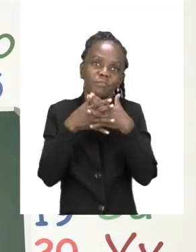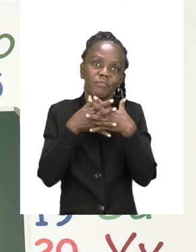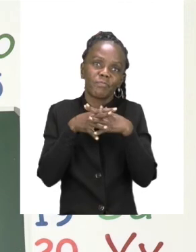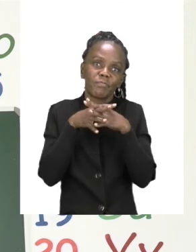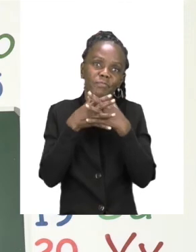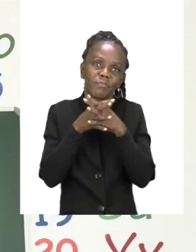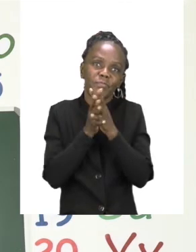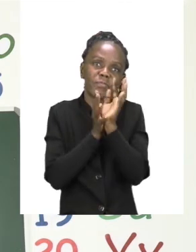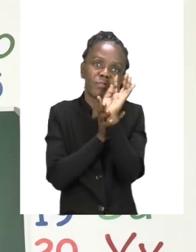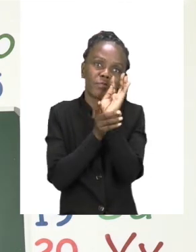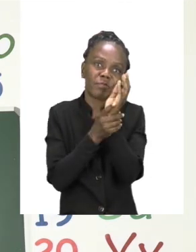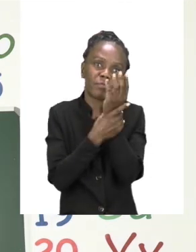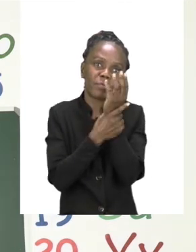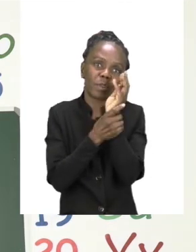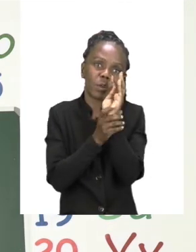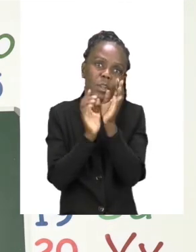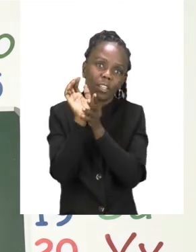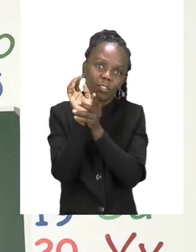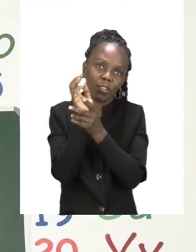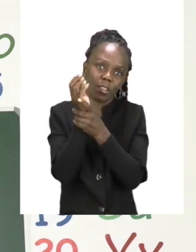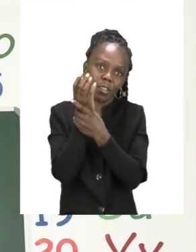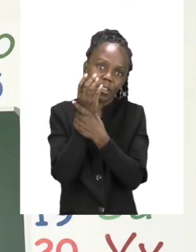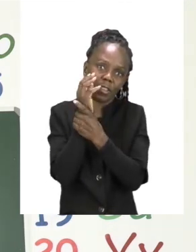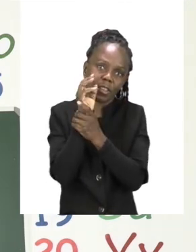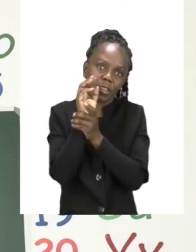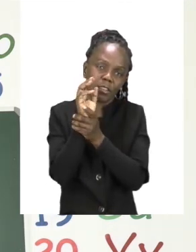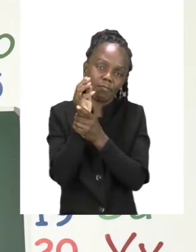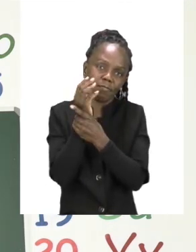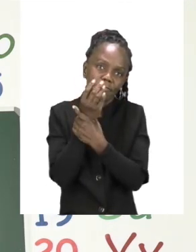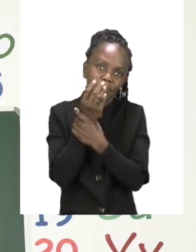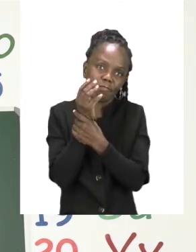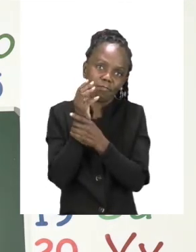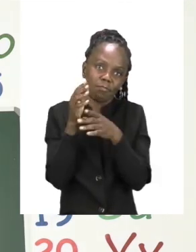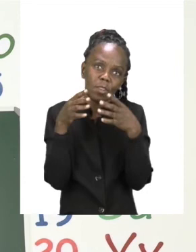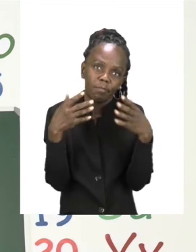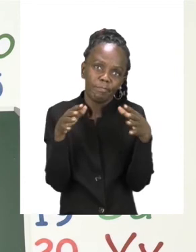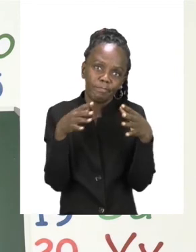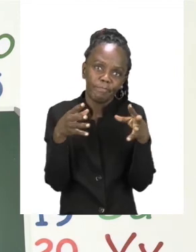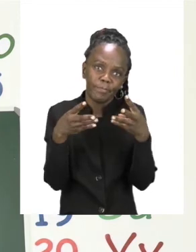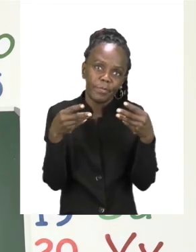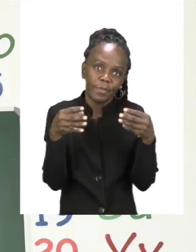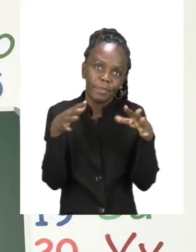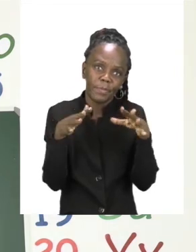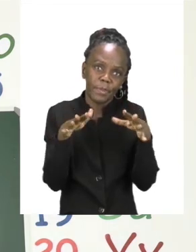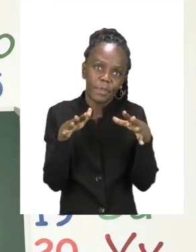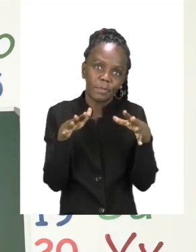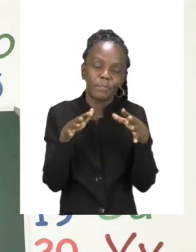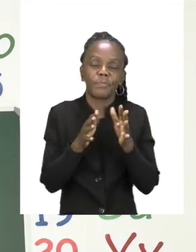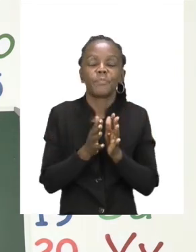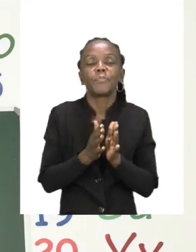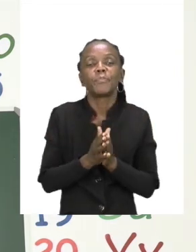fingers, and on our wrists. Make sure that your hands are dry before you